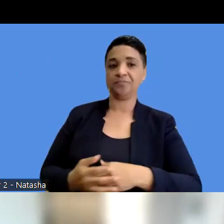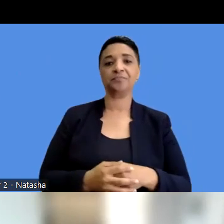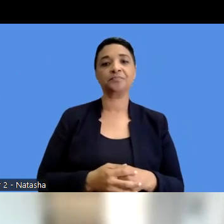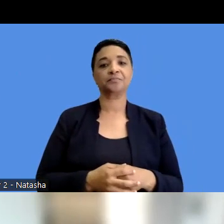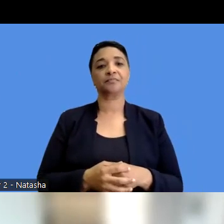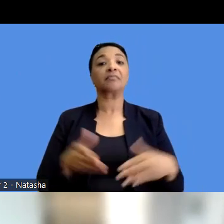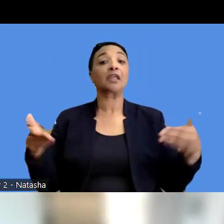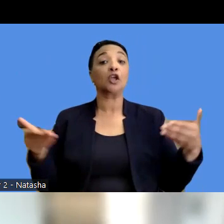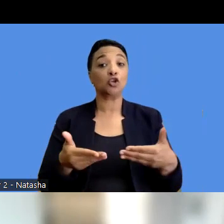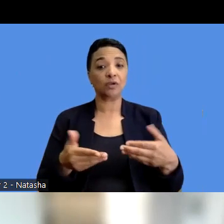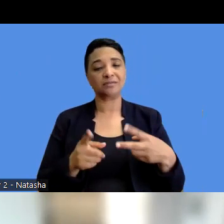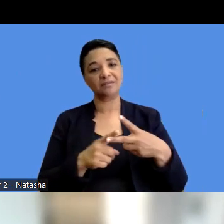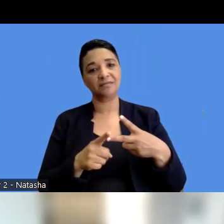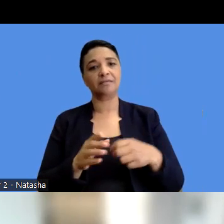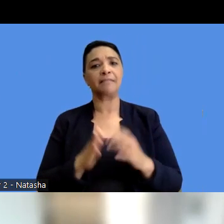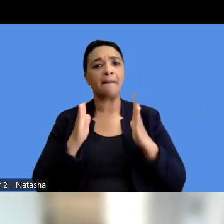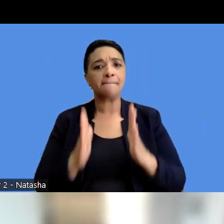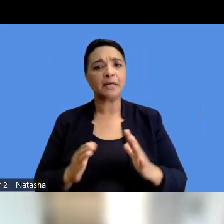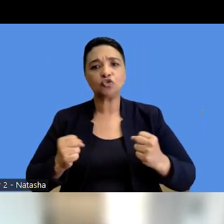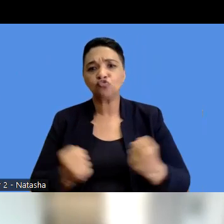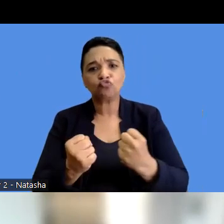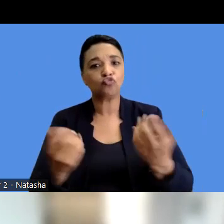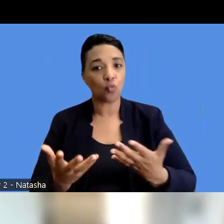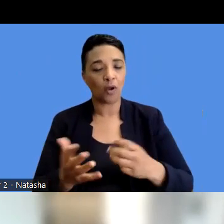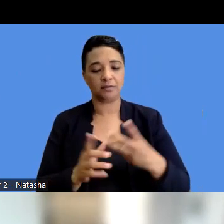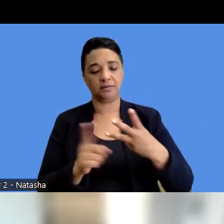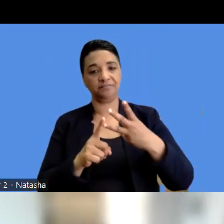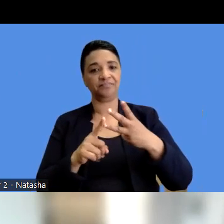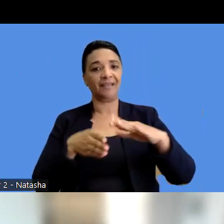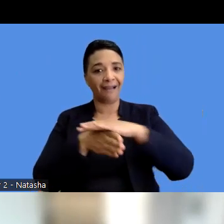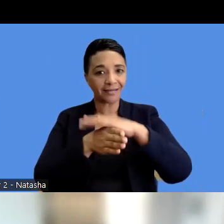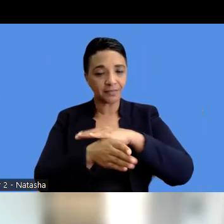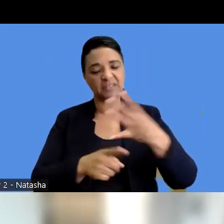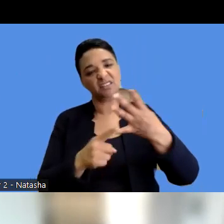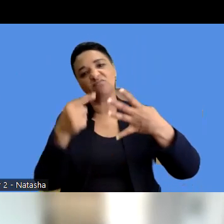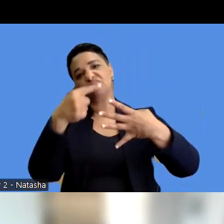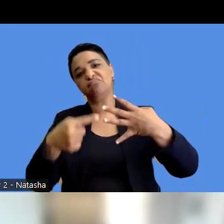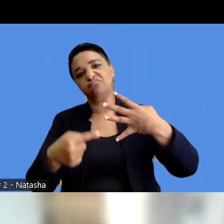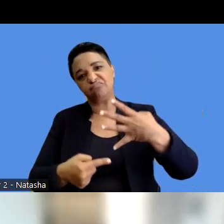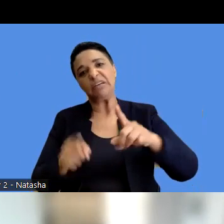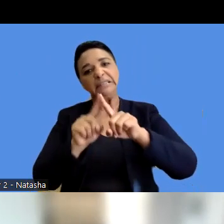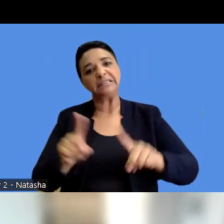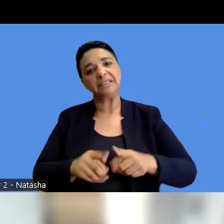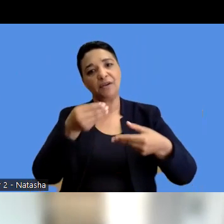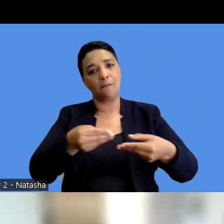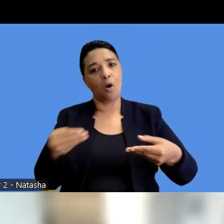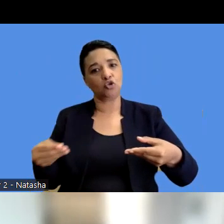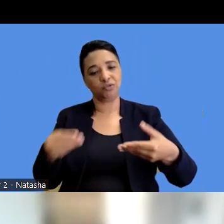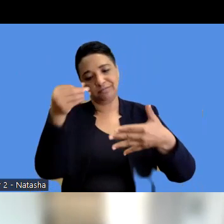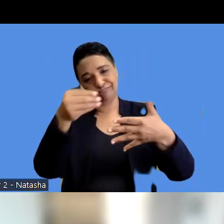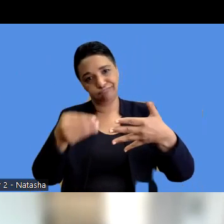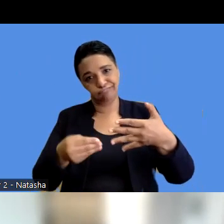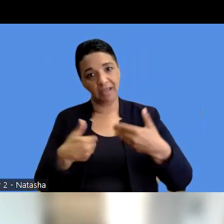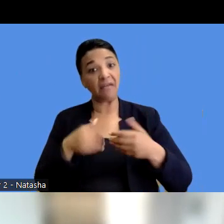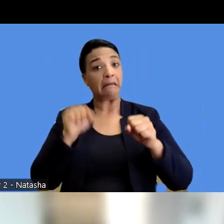a module on the must-do actions, a module on accessibility, and so on. So all of that can very easily be